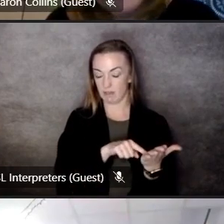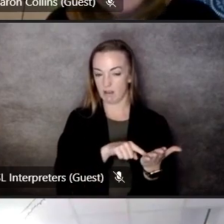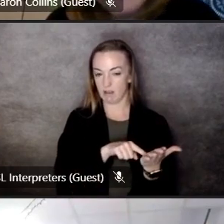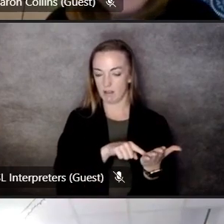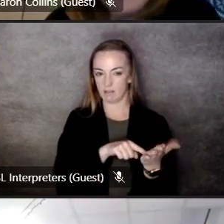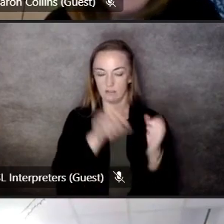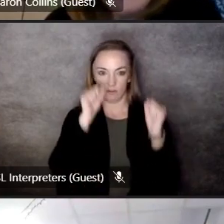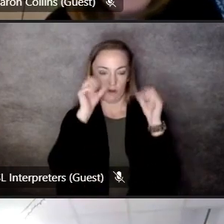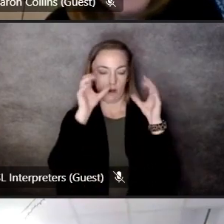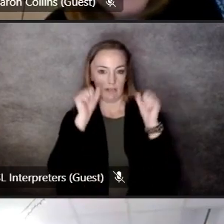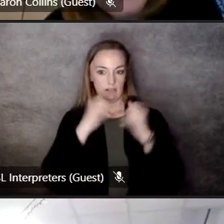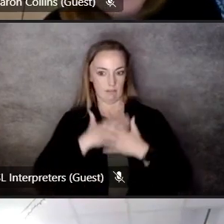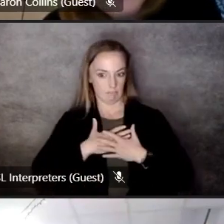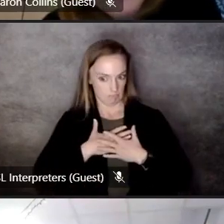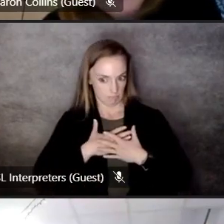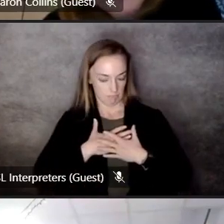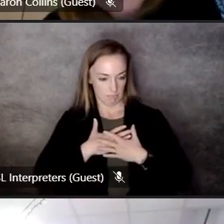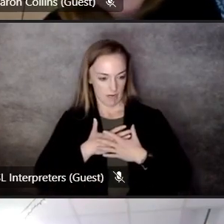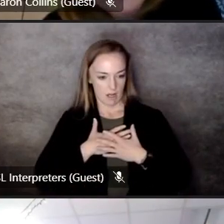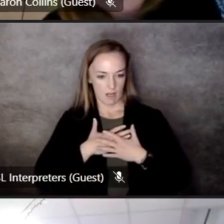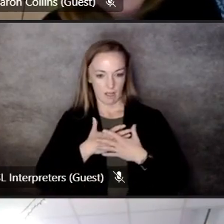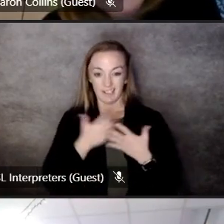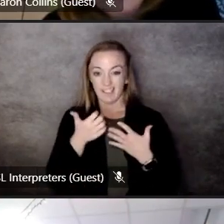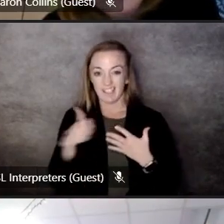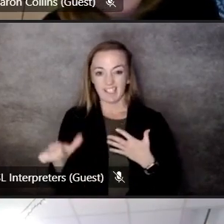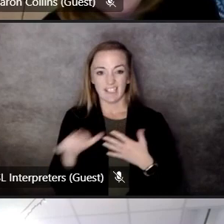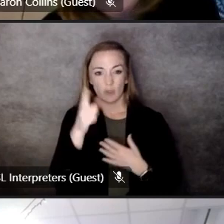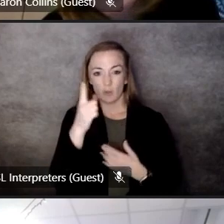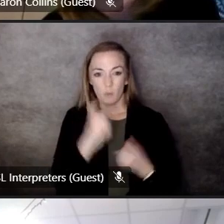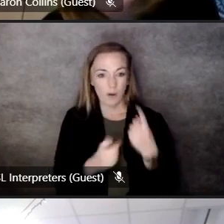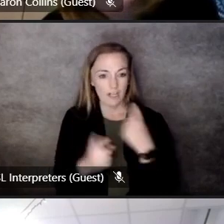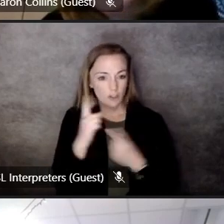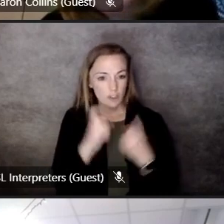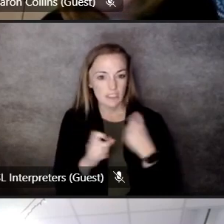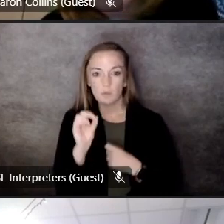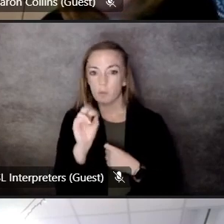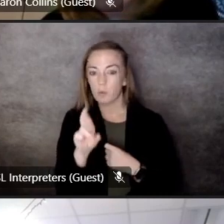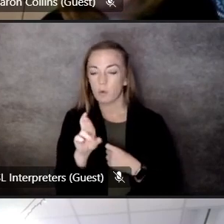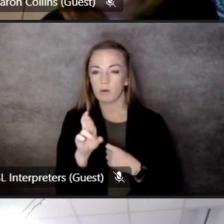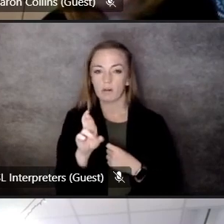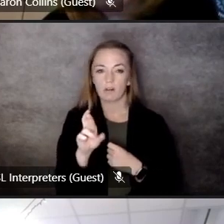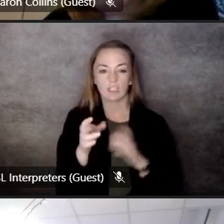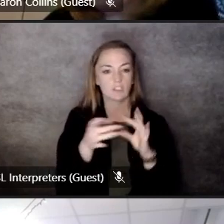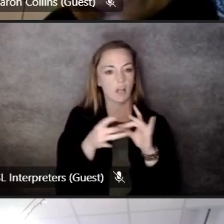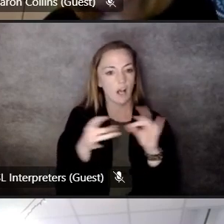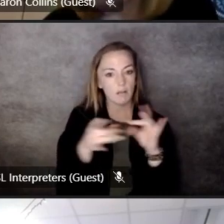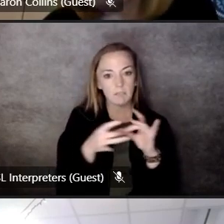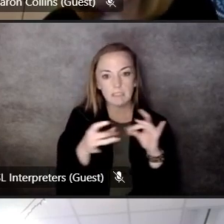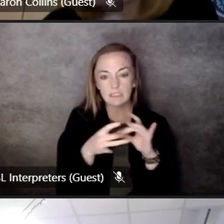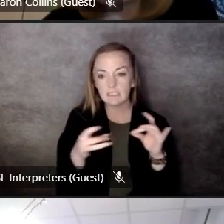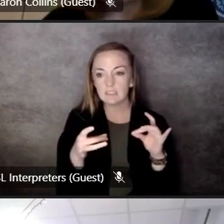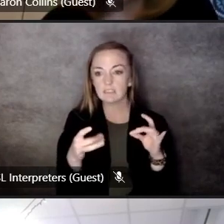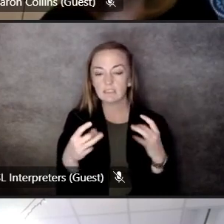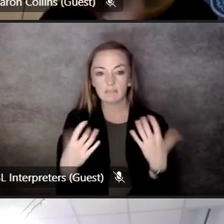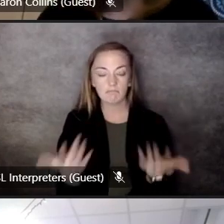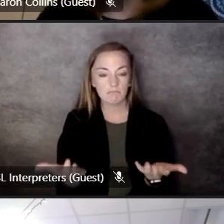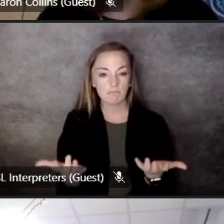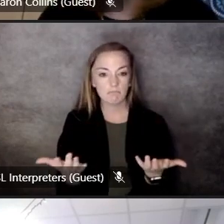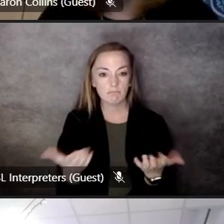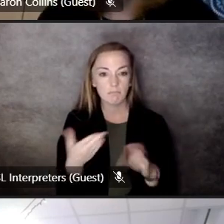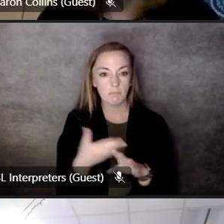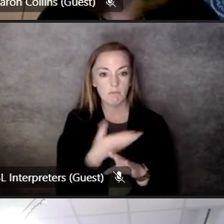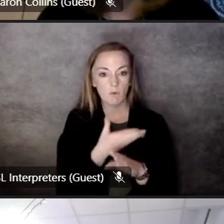shockingly enough. Does anyone have any questions or comments before we wrap